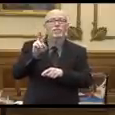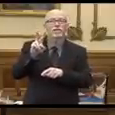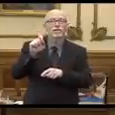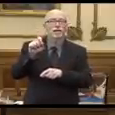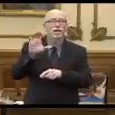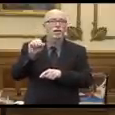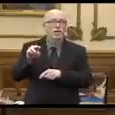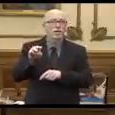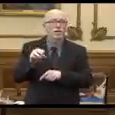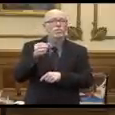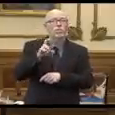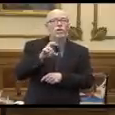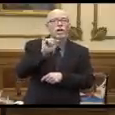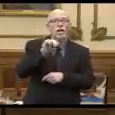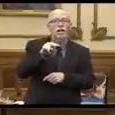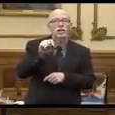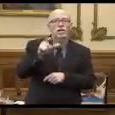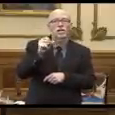mybmv.com or